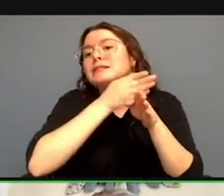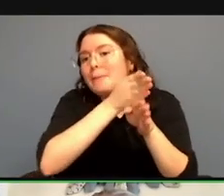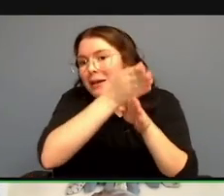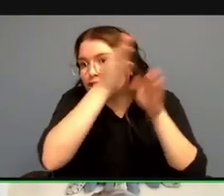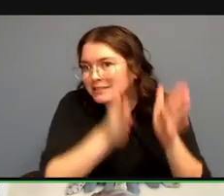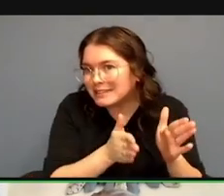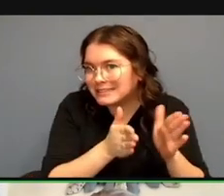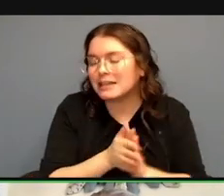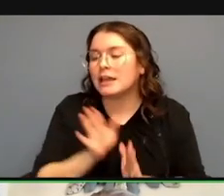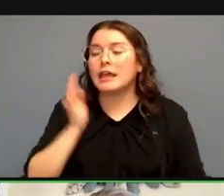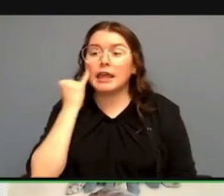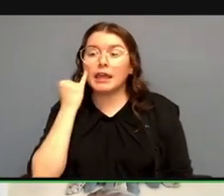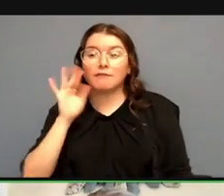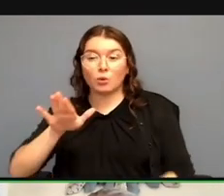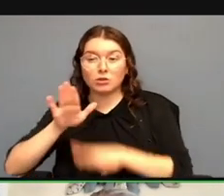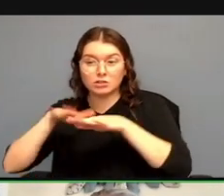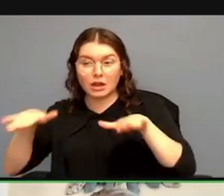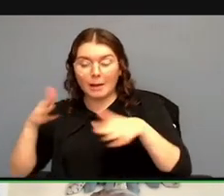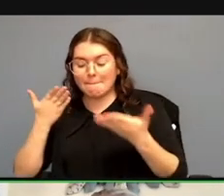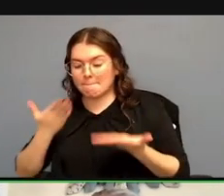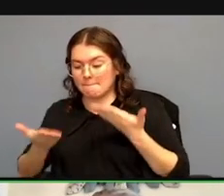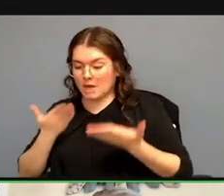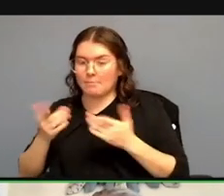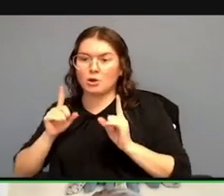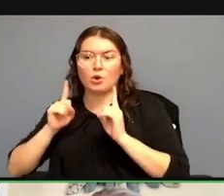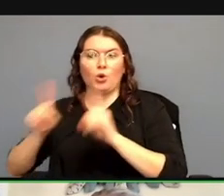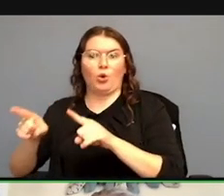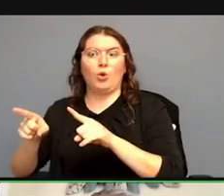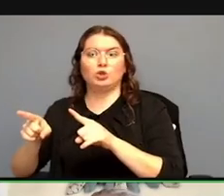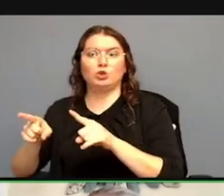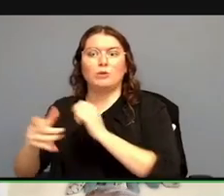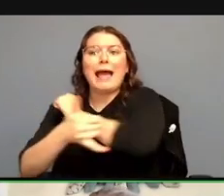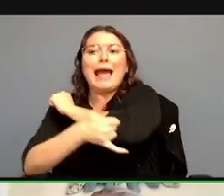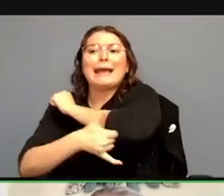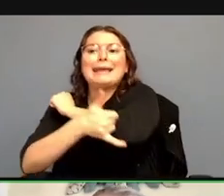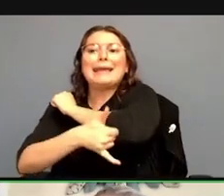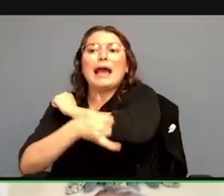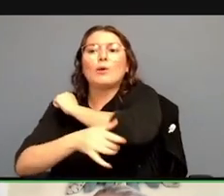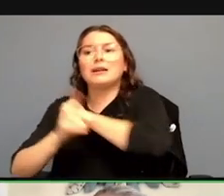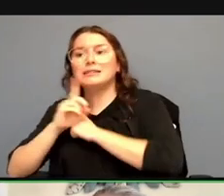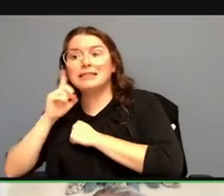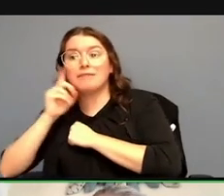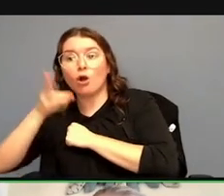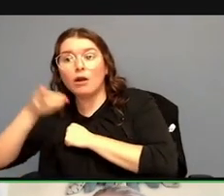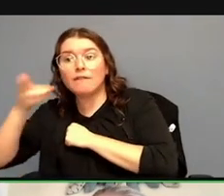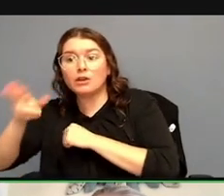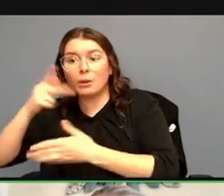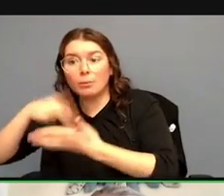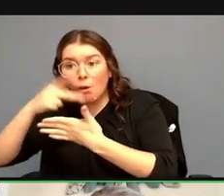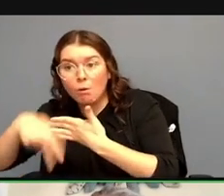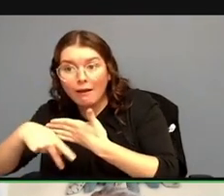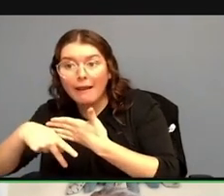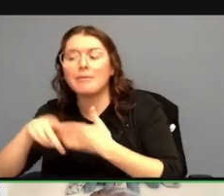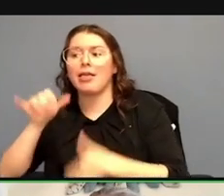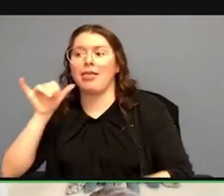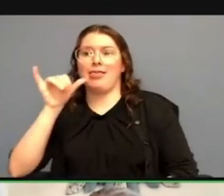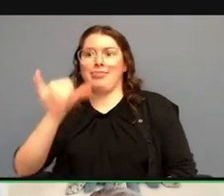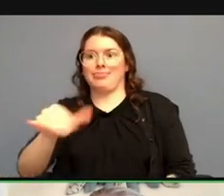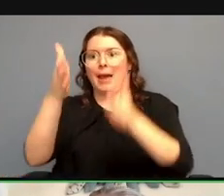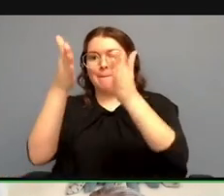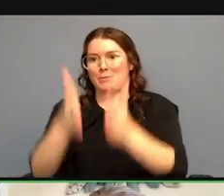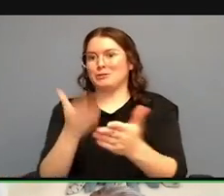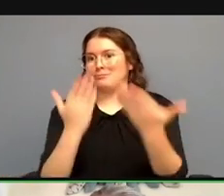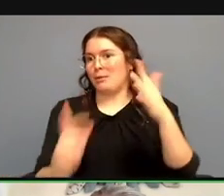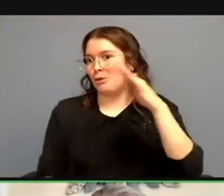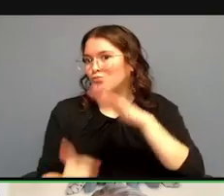your child is maybe going to attend a county deaf and hard of hearing program, that person might be there